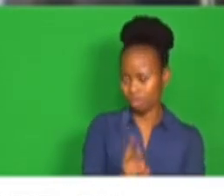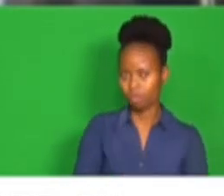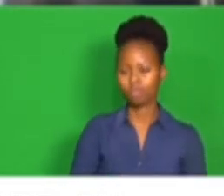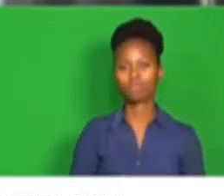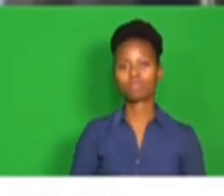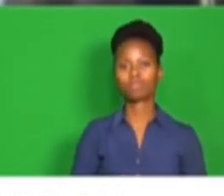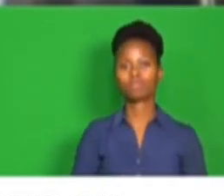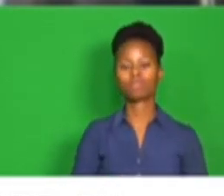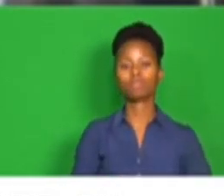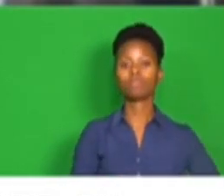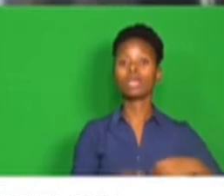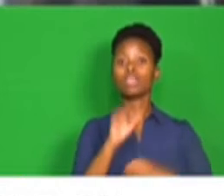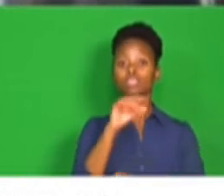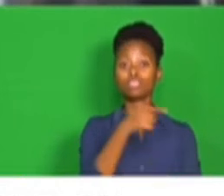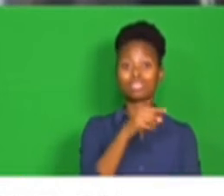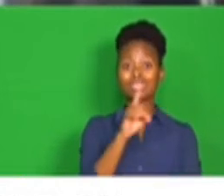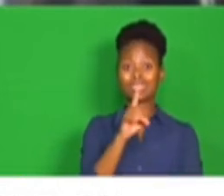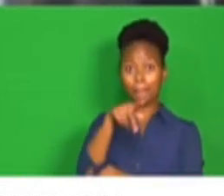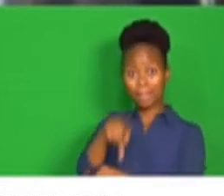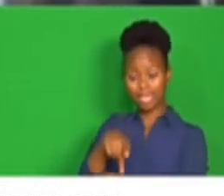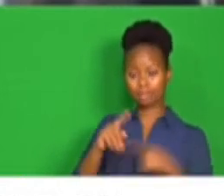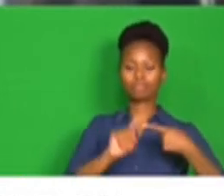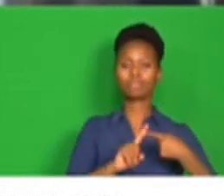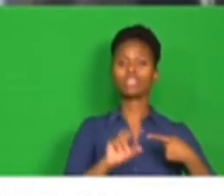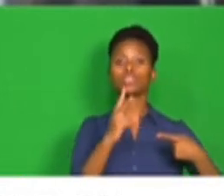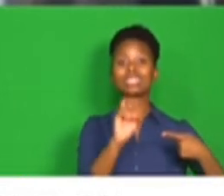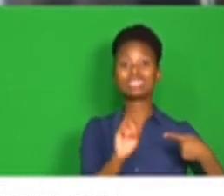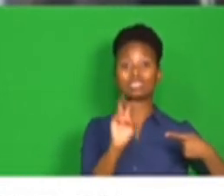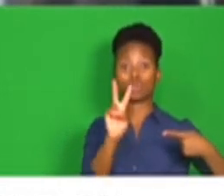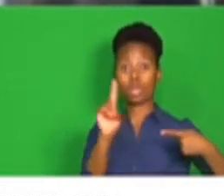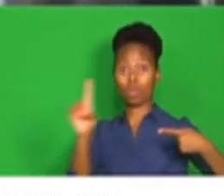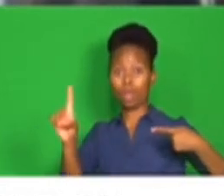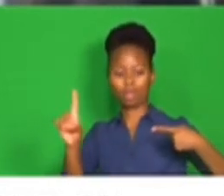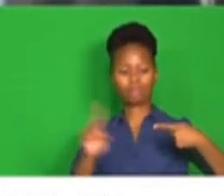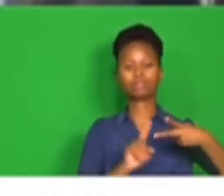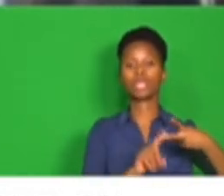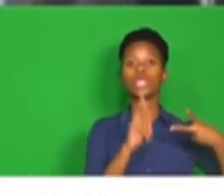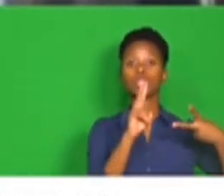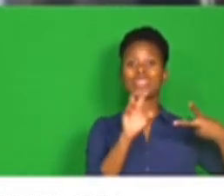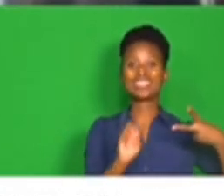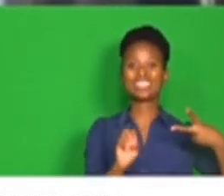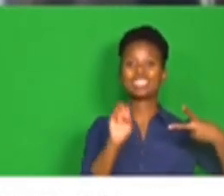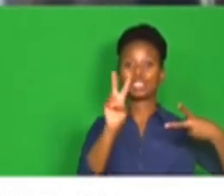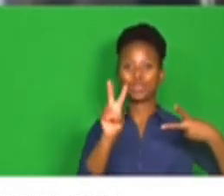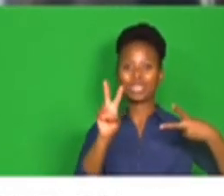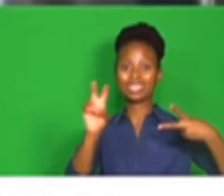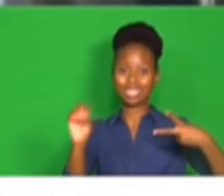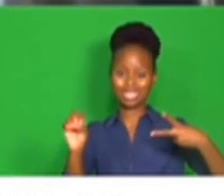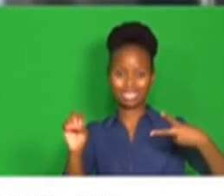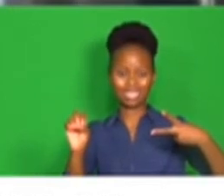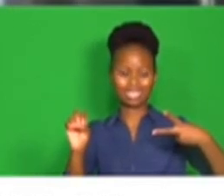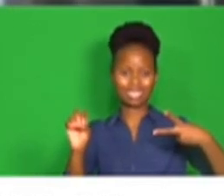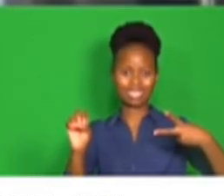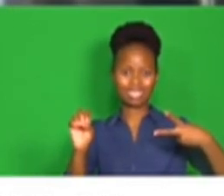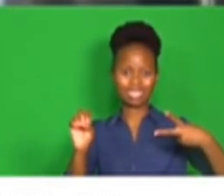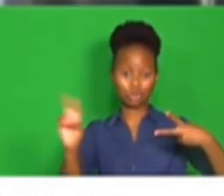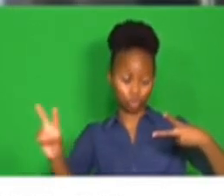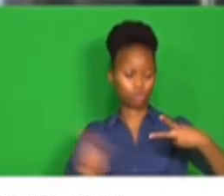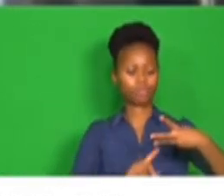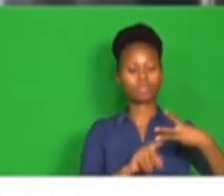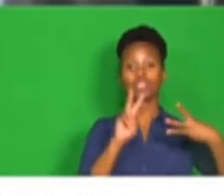now expected to grow by 3.6% in 2021 and by 2.4% in